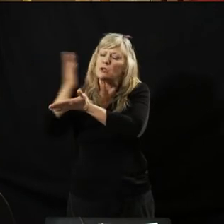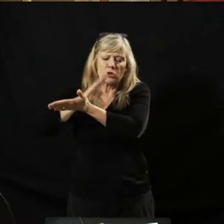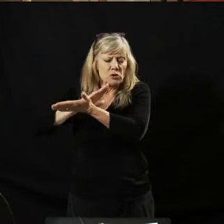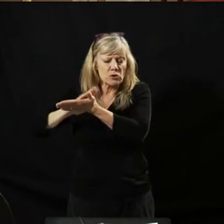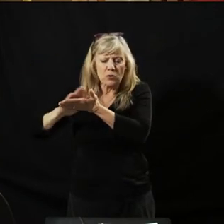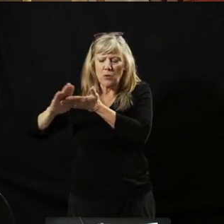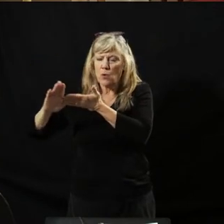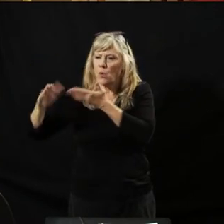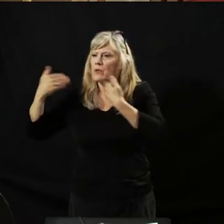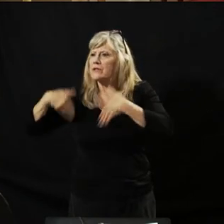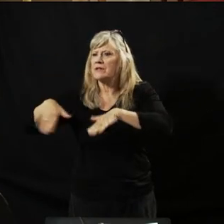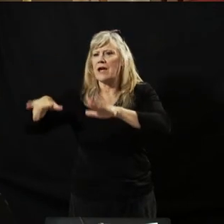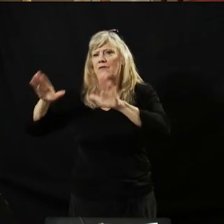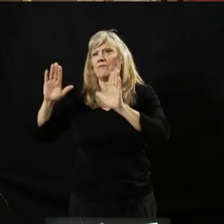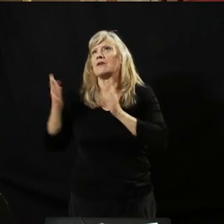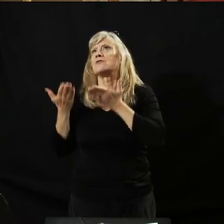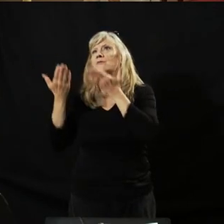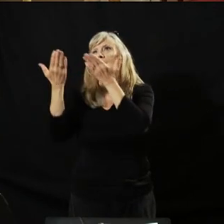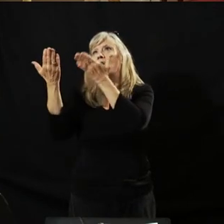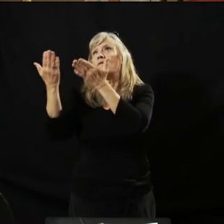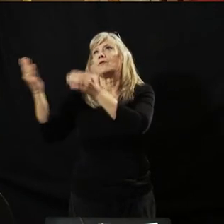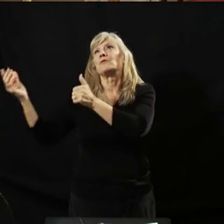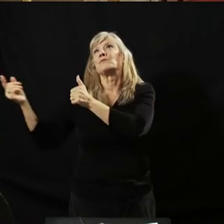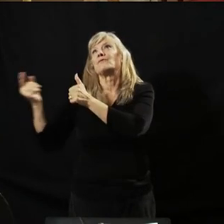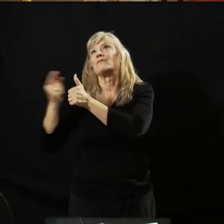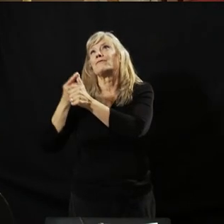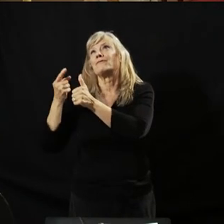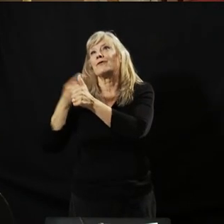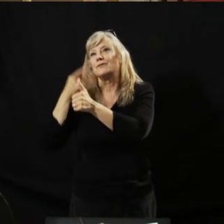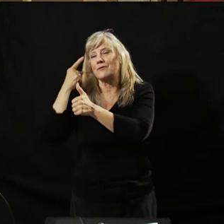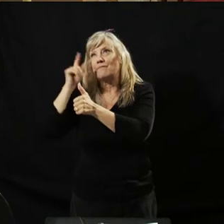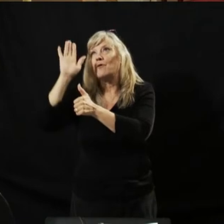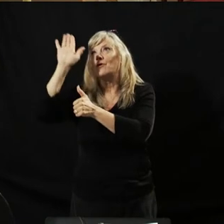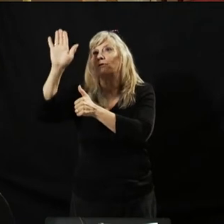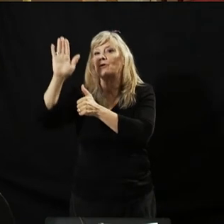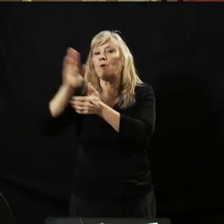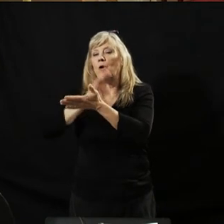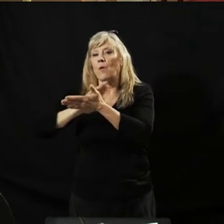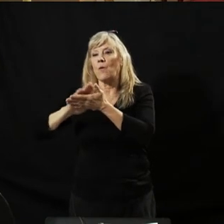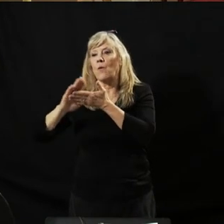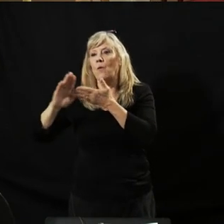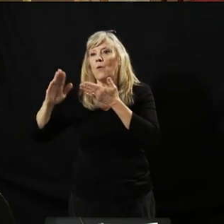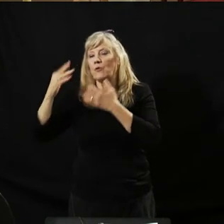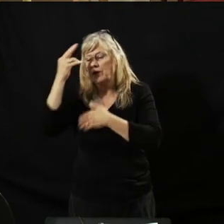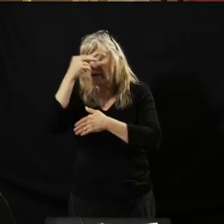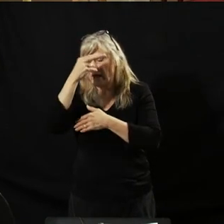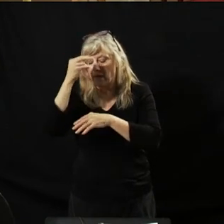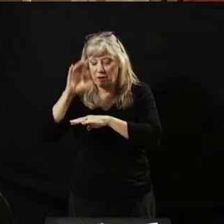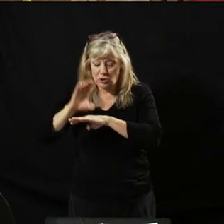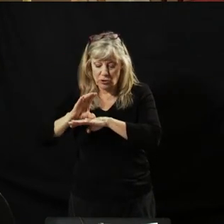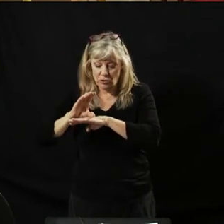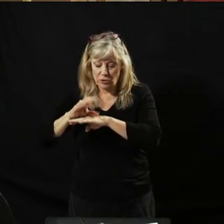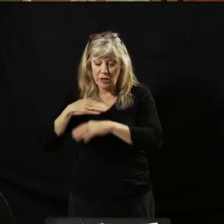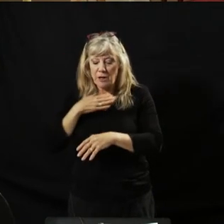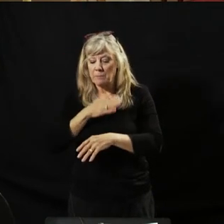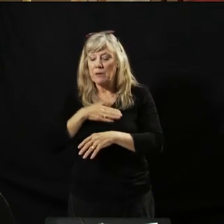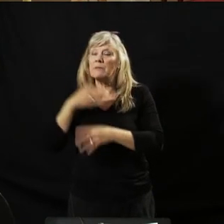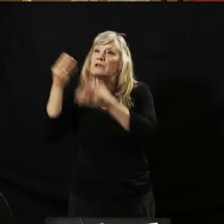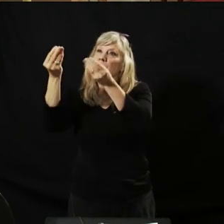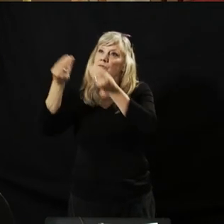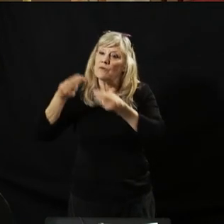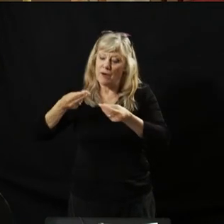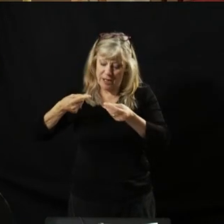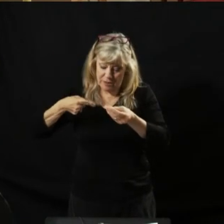sacrifices, which we offer you firstly for your holy Catholic Church. Be pleased to grant her peace,